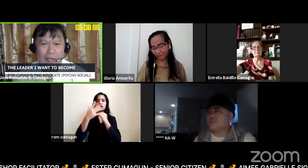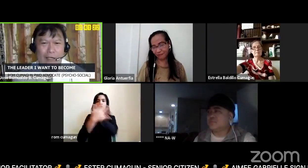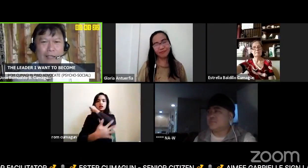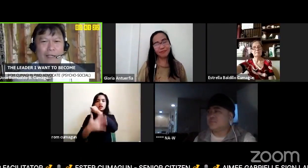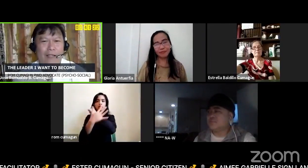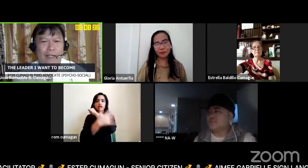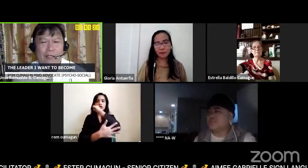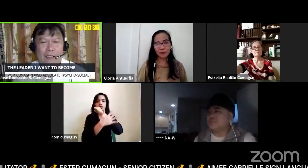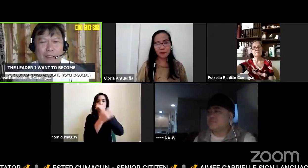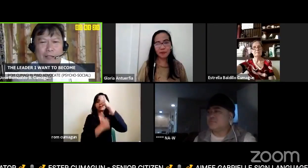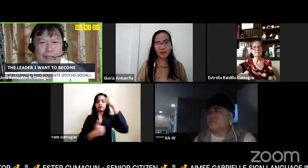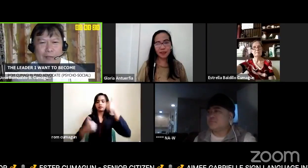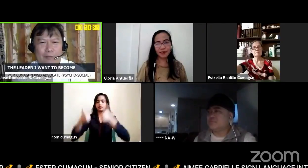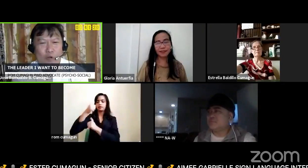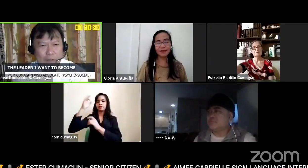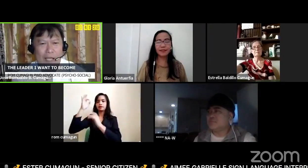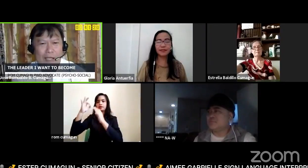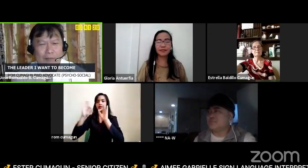this particular